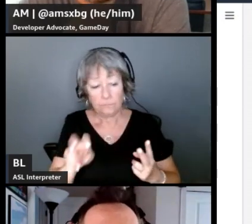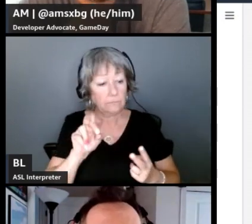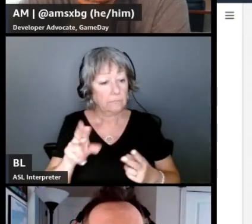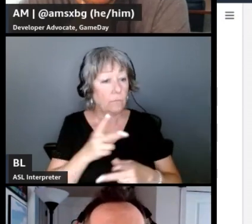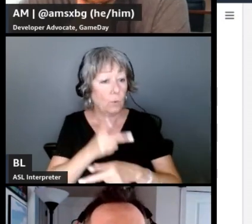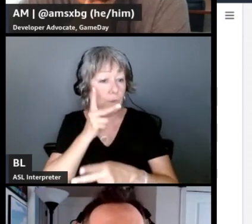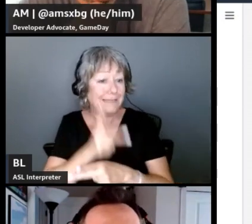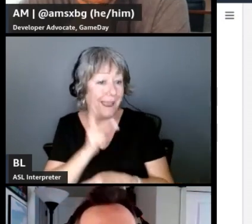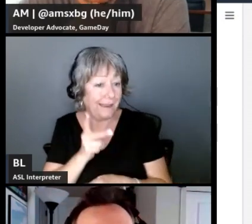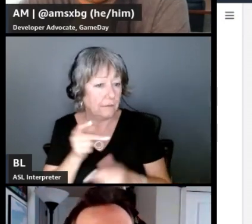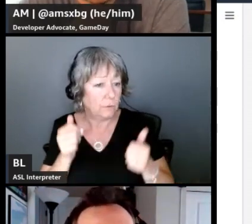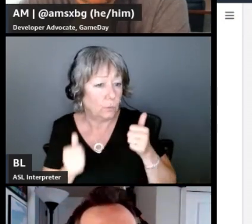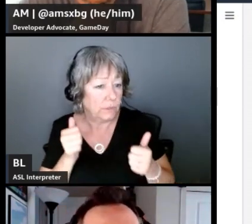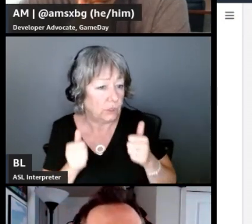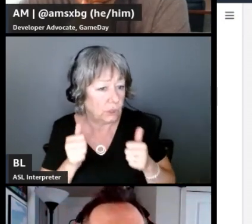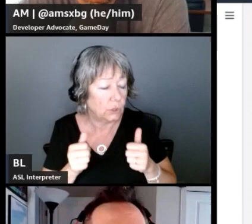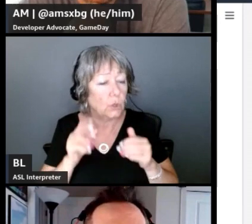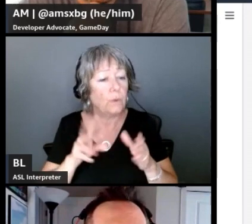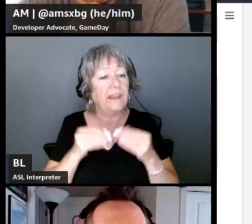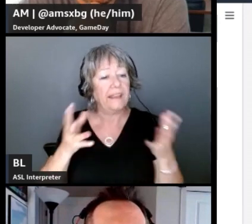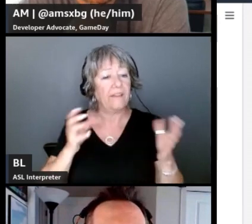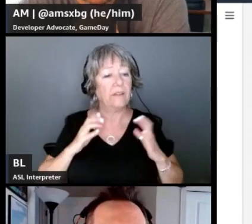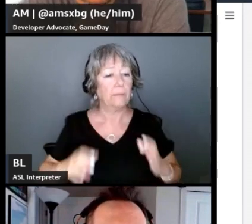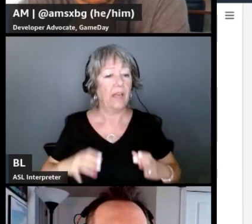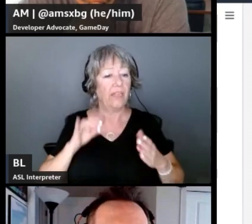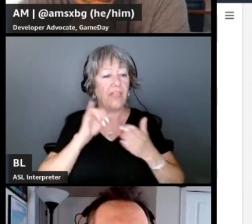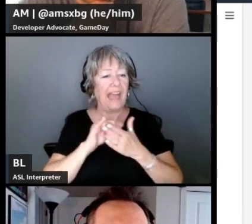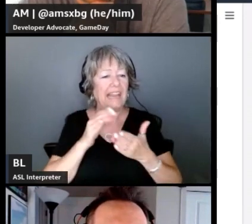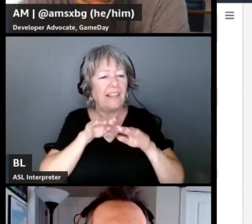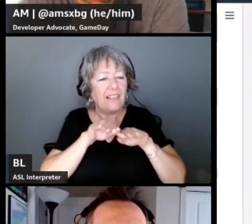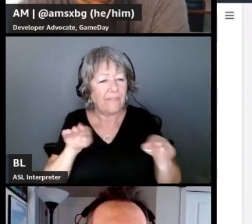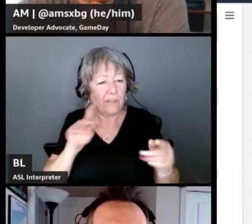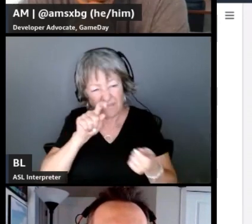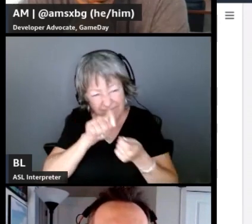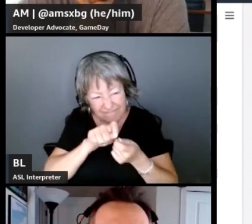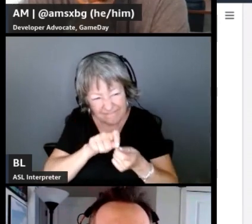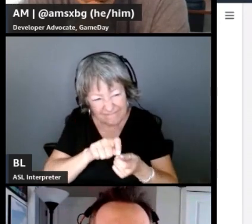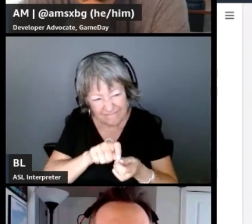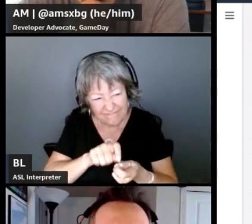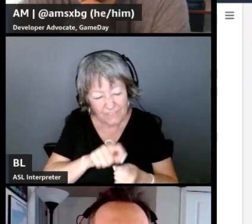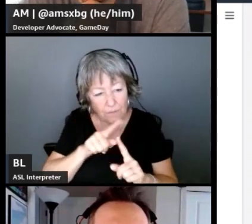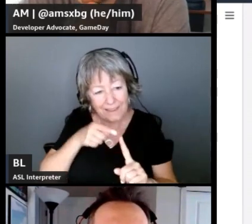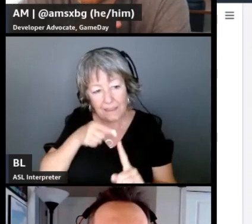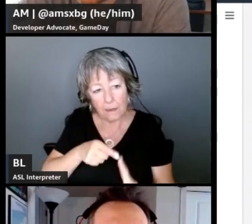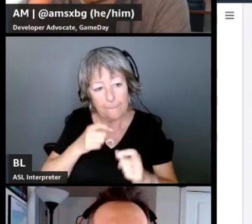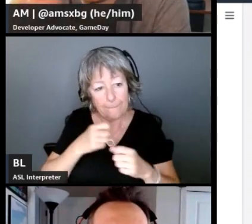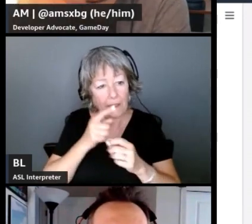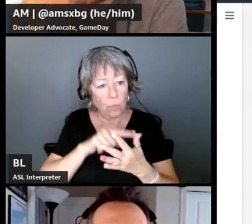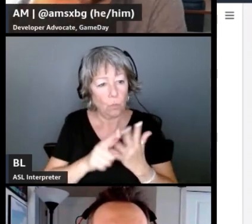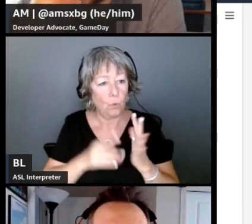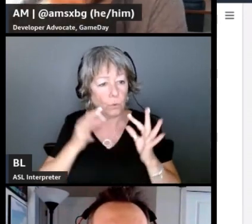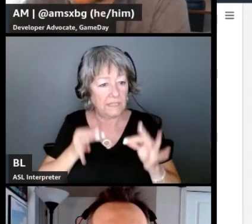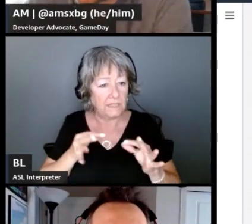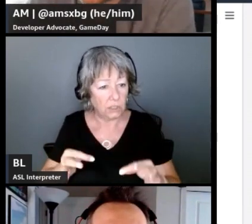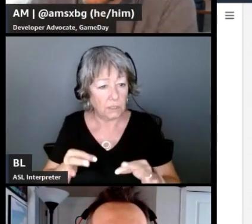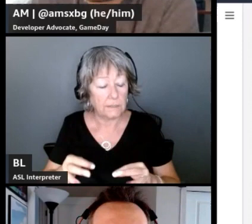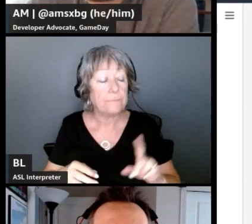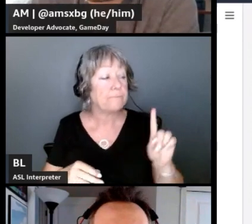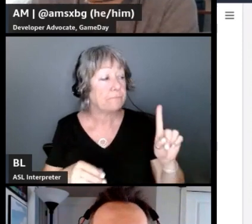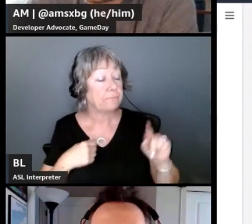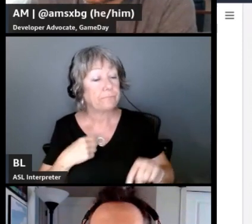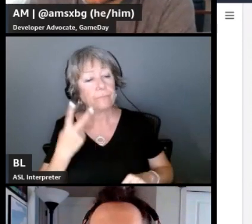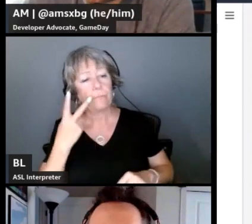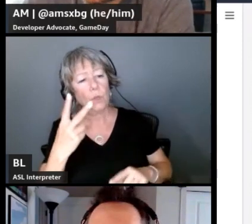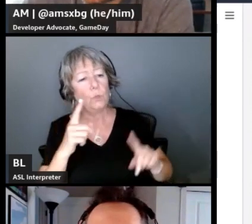stack, right? And we're providing customers that level of granularity on that piece. That's cool. That's really cool. We had 2 questions from chat